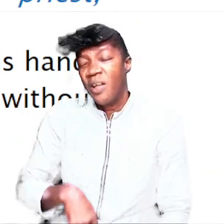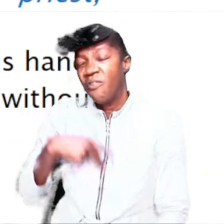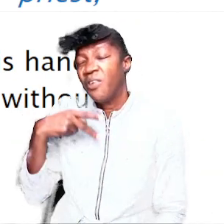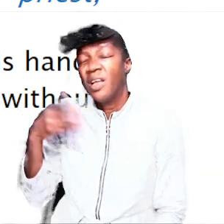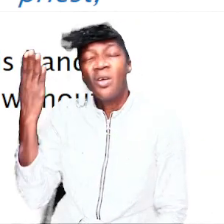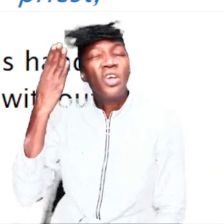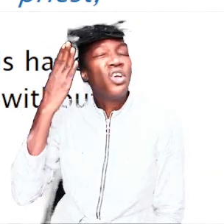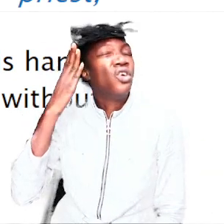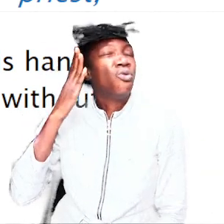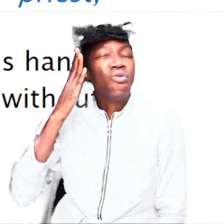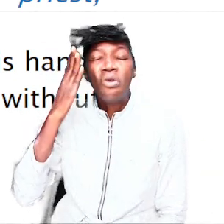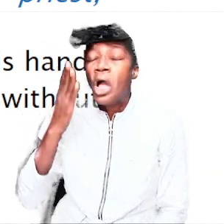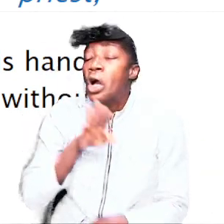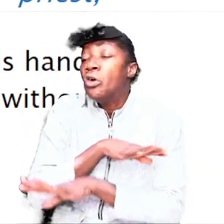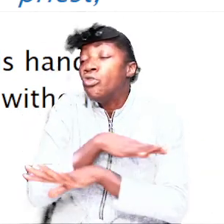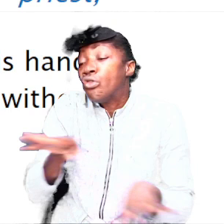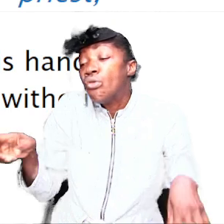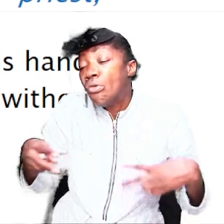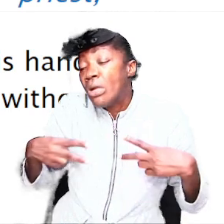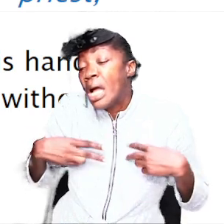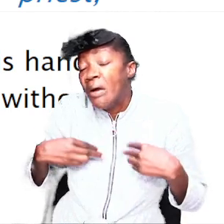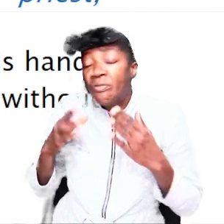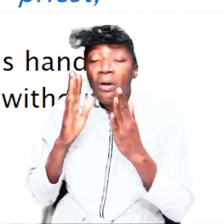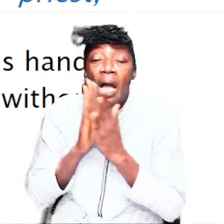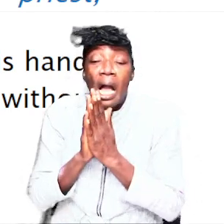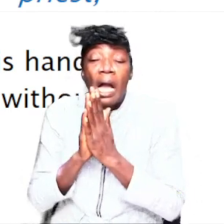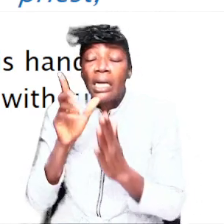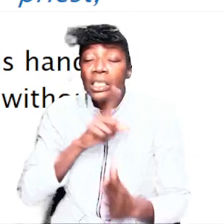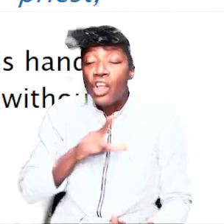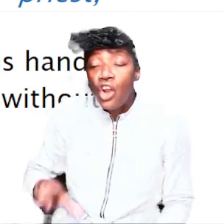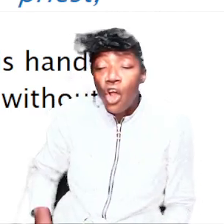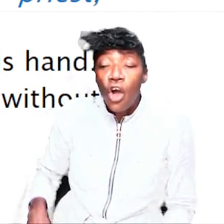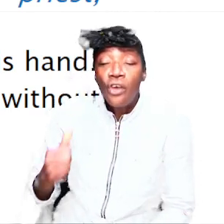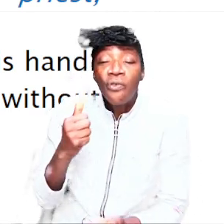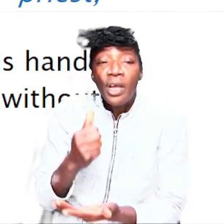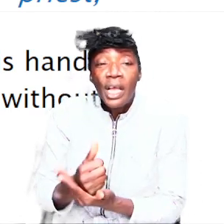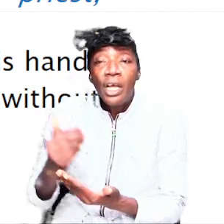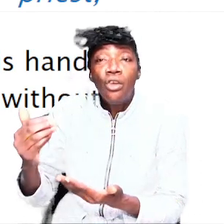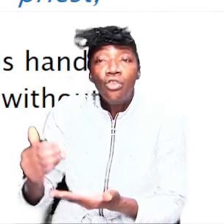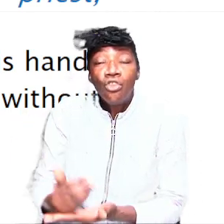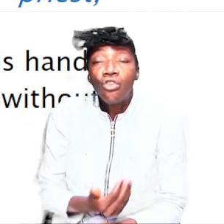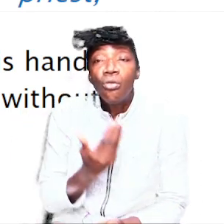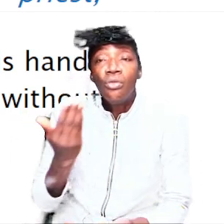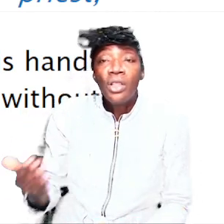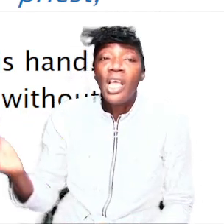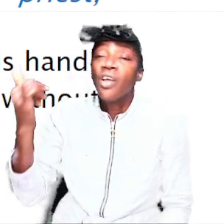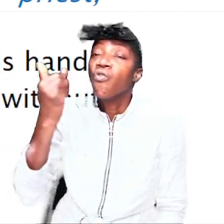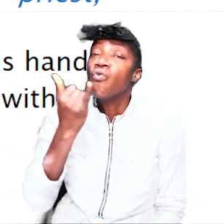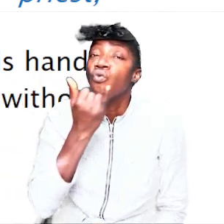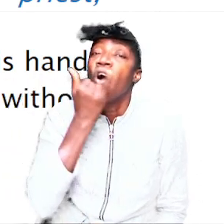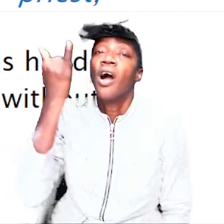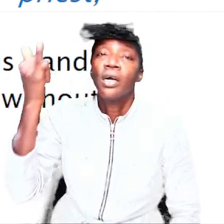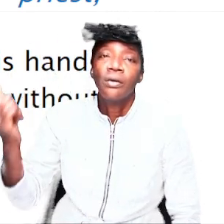where we don't have to ask the Lord for direction, then something is wrong.